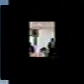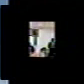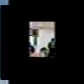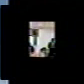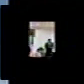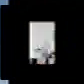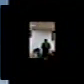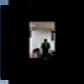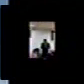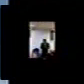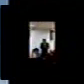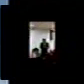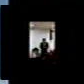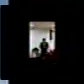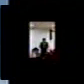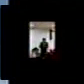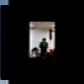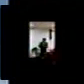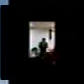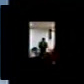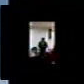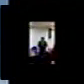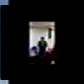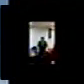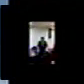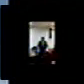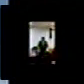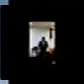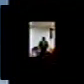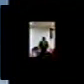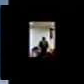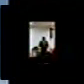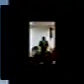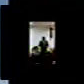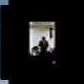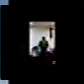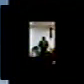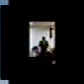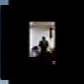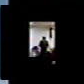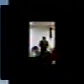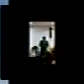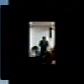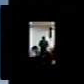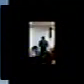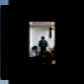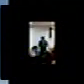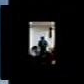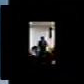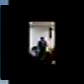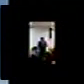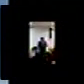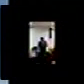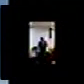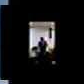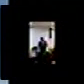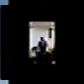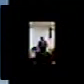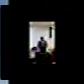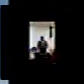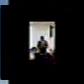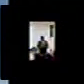and nothing shall by any means hurt me. It will not hurt you again in Jesus'